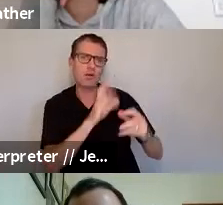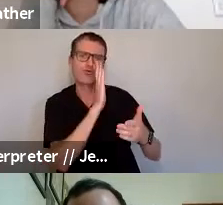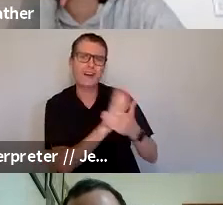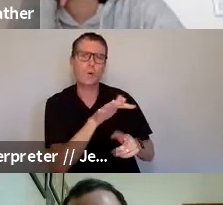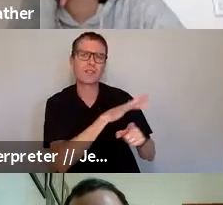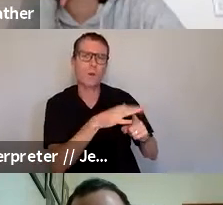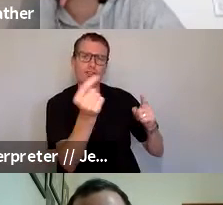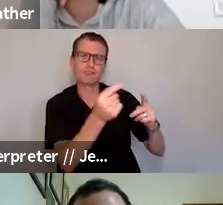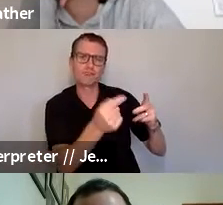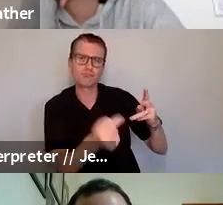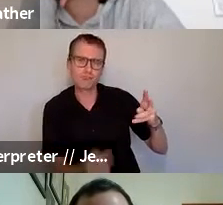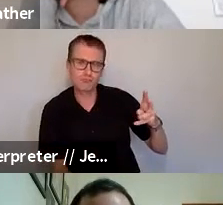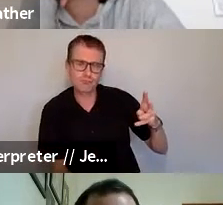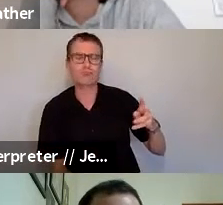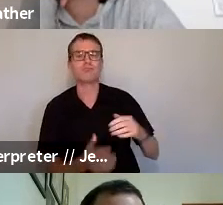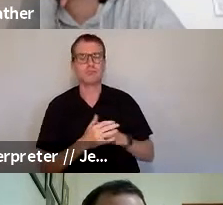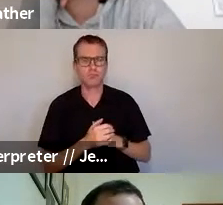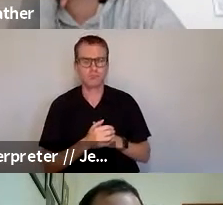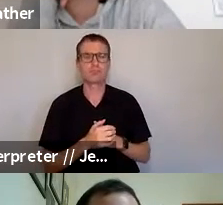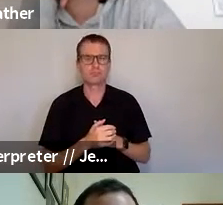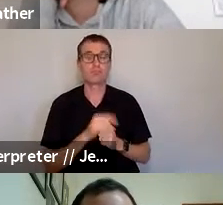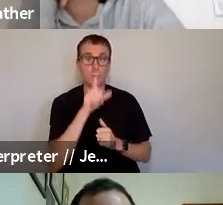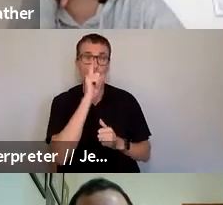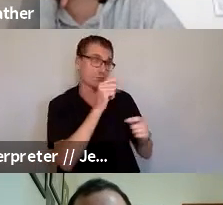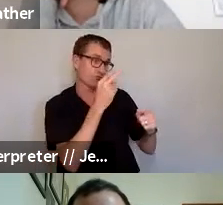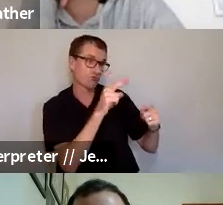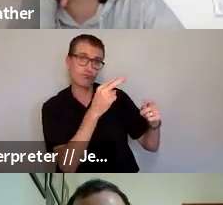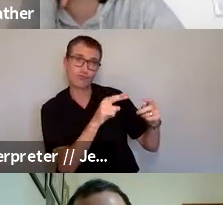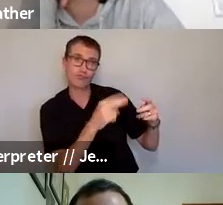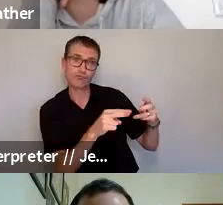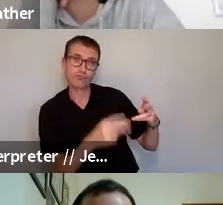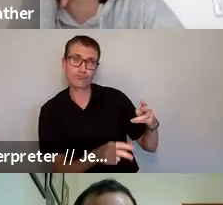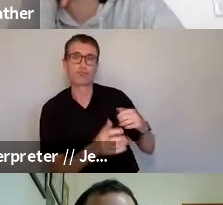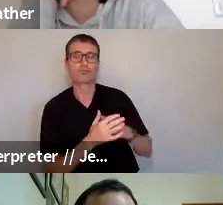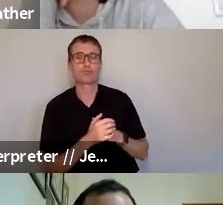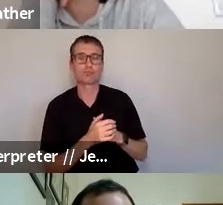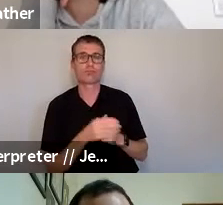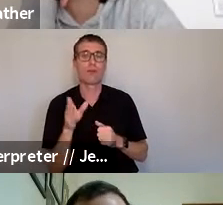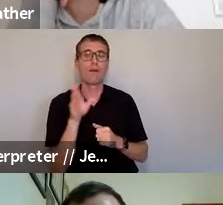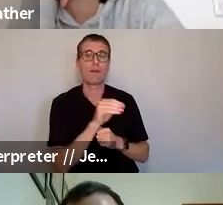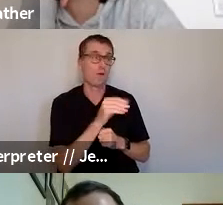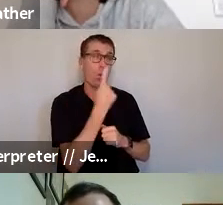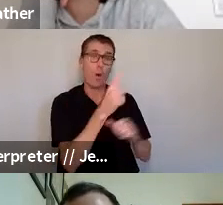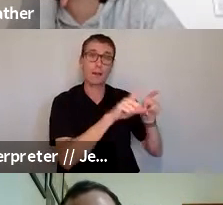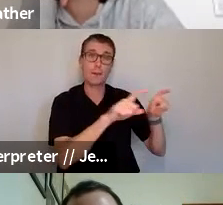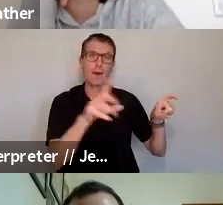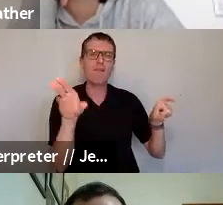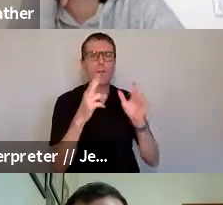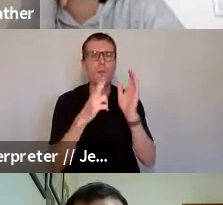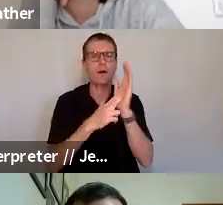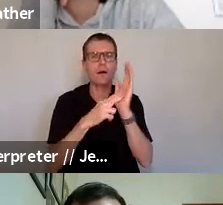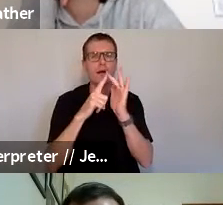done them. So you can read a Q&A by Nicola Owen, who's an audio describer, talking